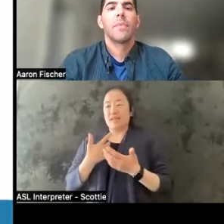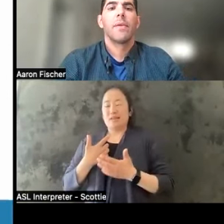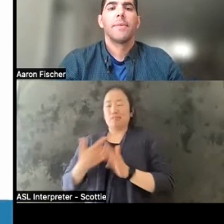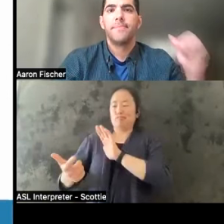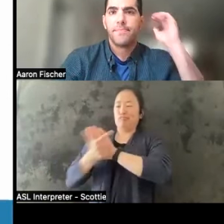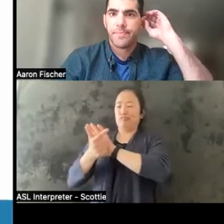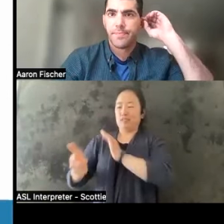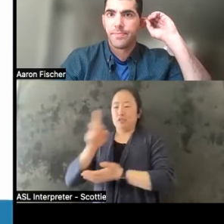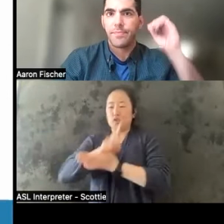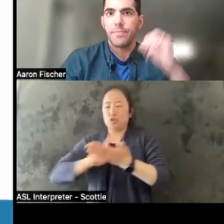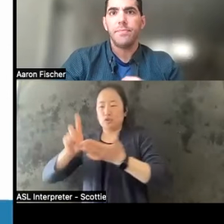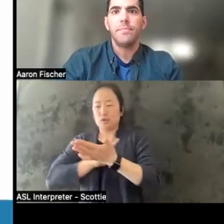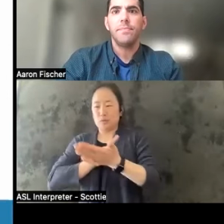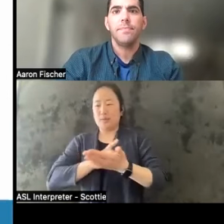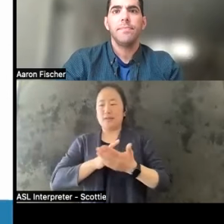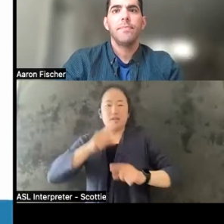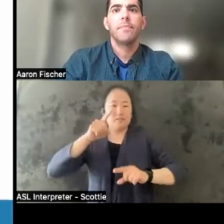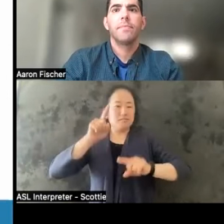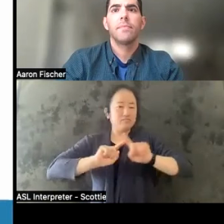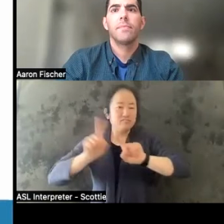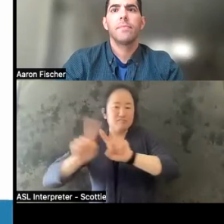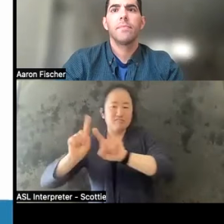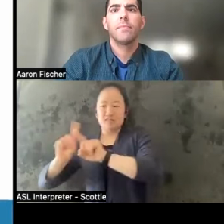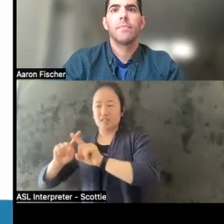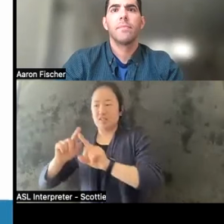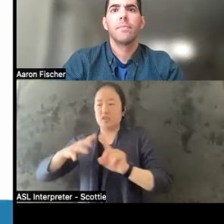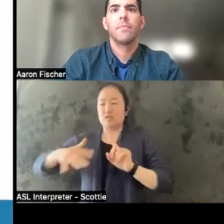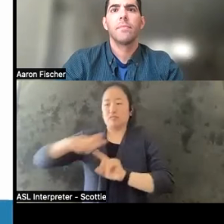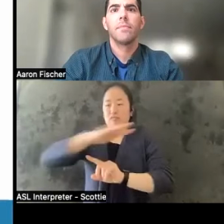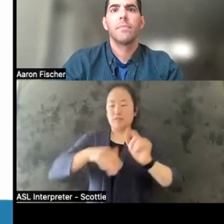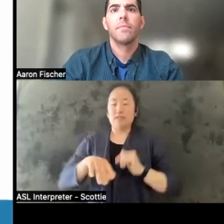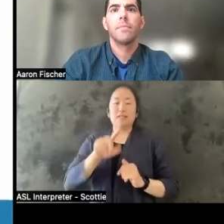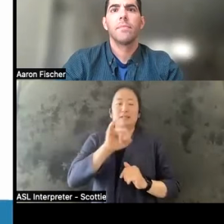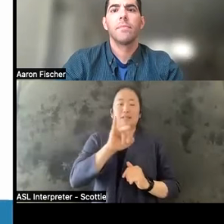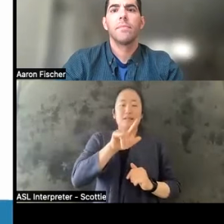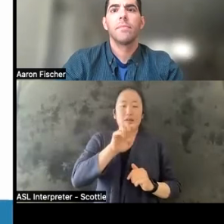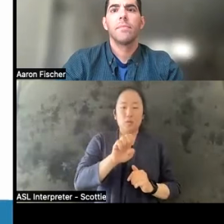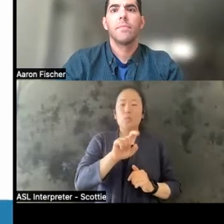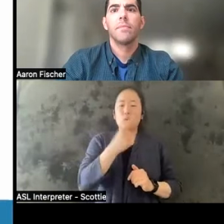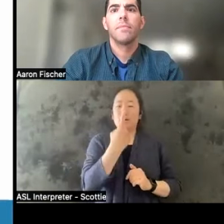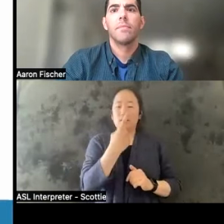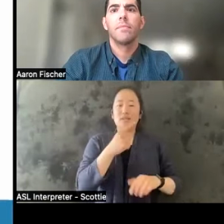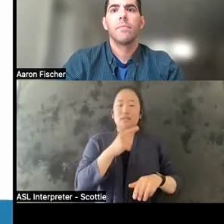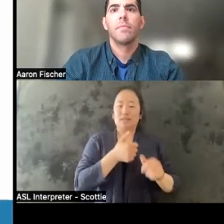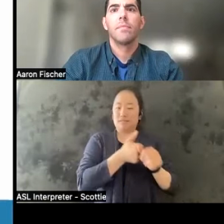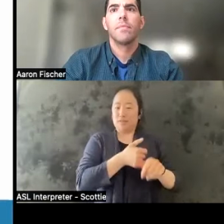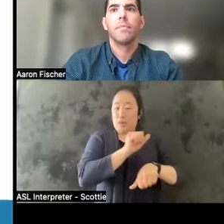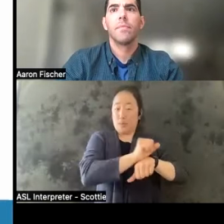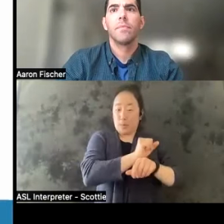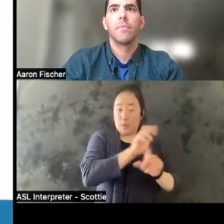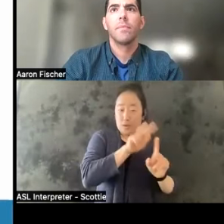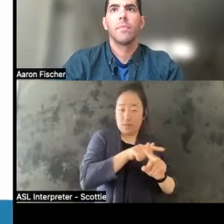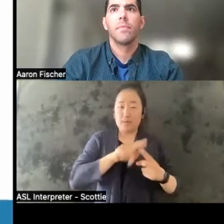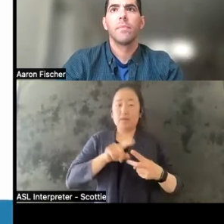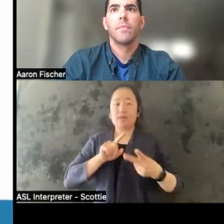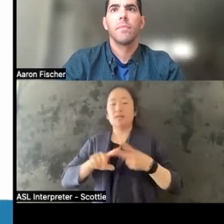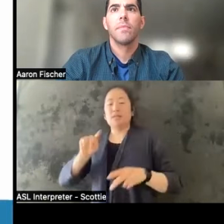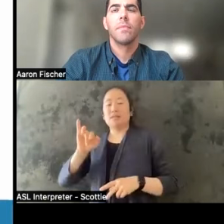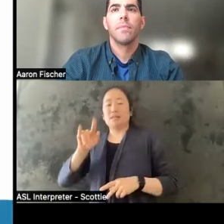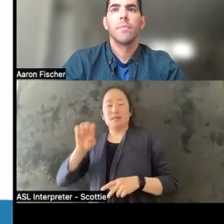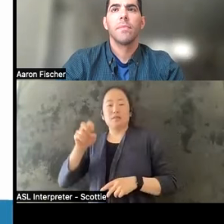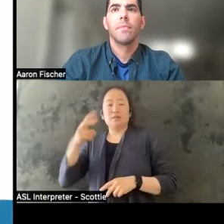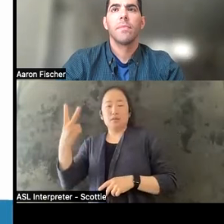Title I talks about employment discrimination. Title II talks about discrimination by non-federal governmental entities,